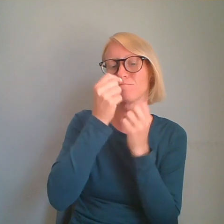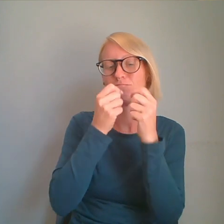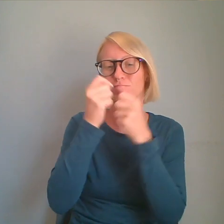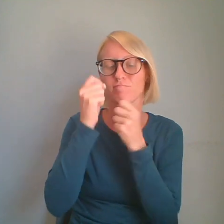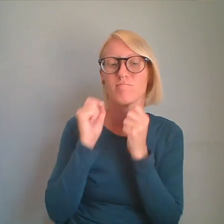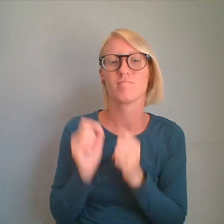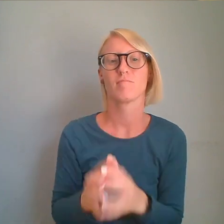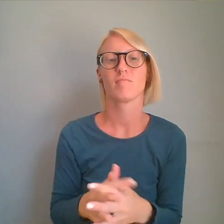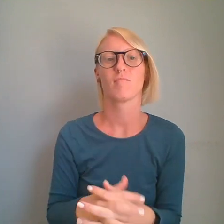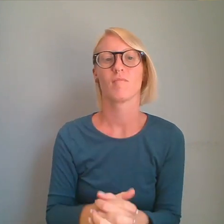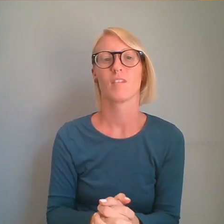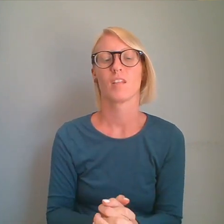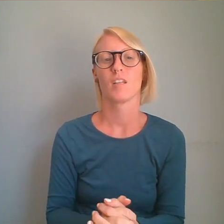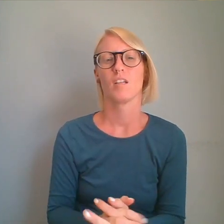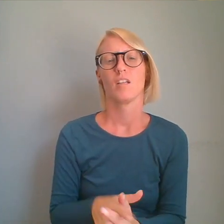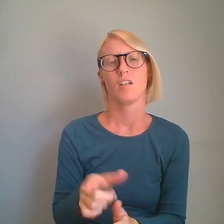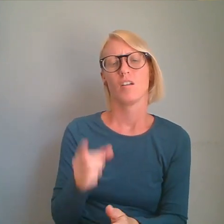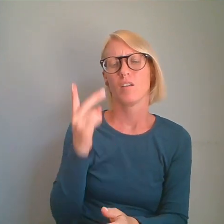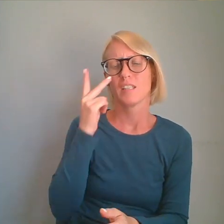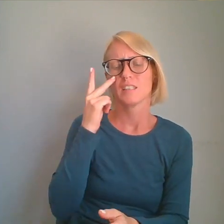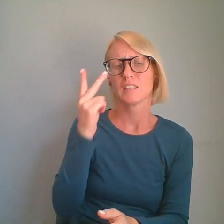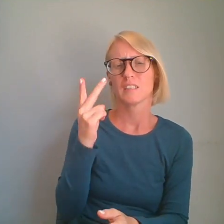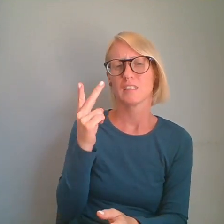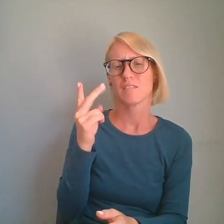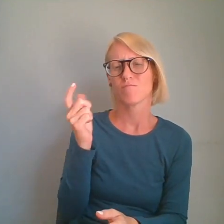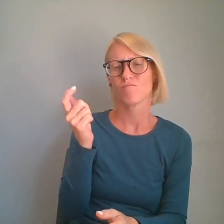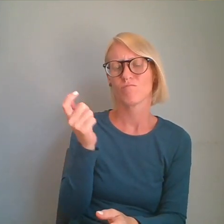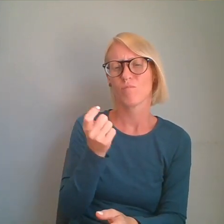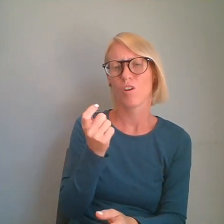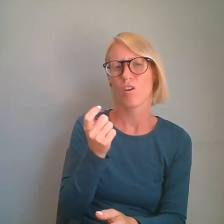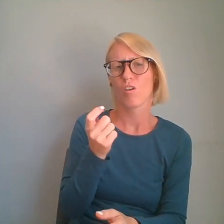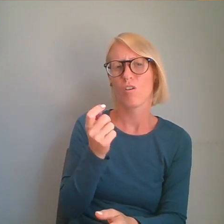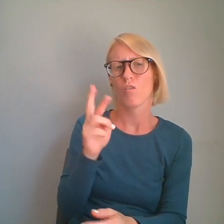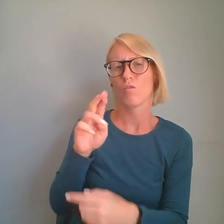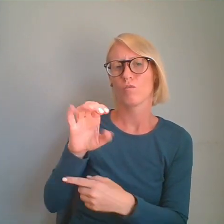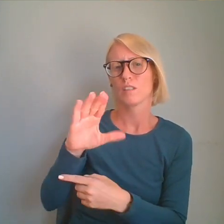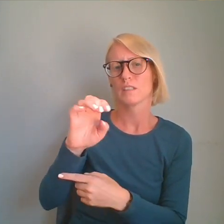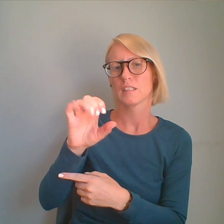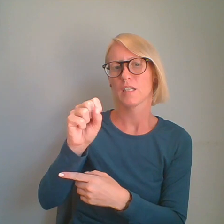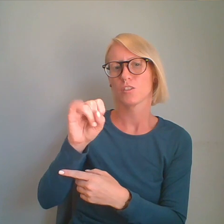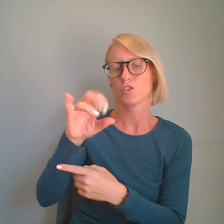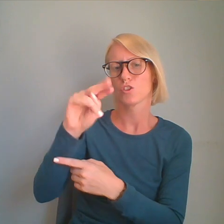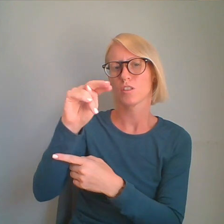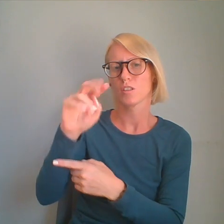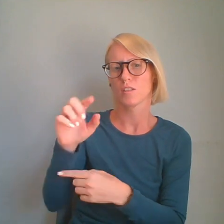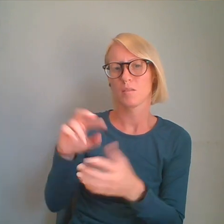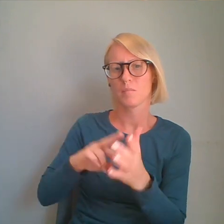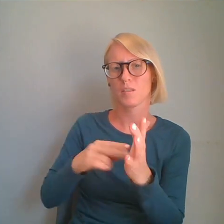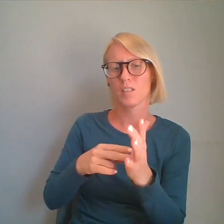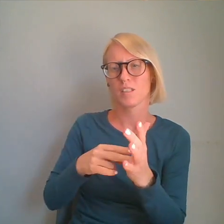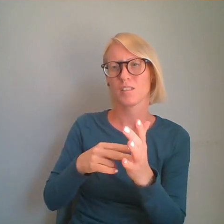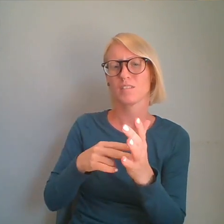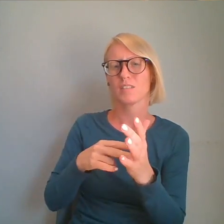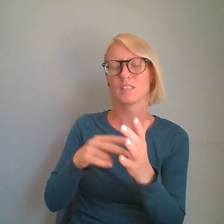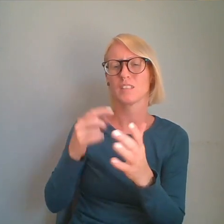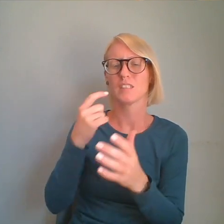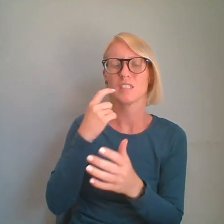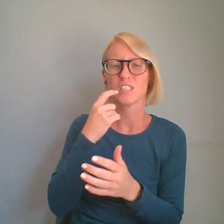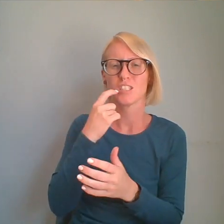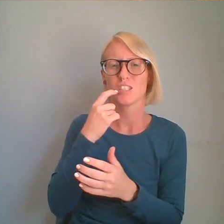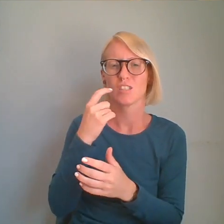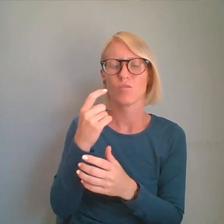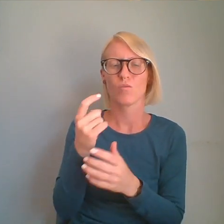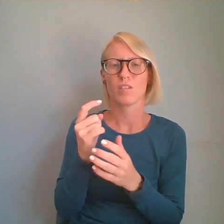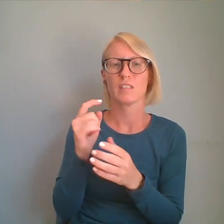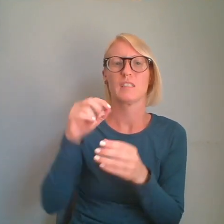There's a bit of a recession there, where your tooth goes into the gum.